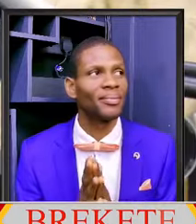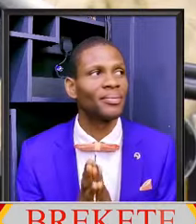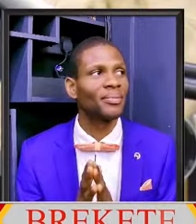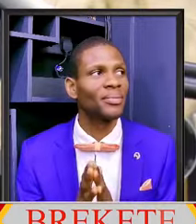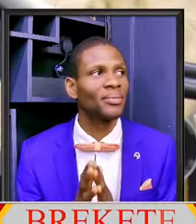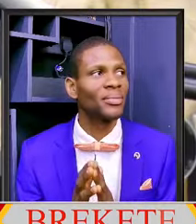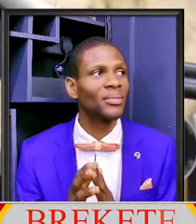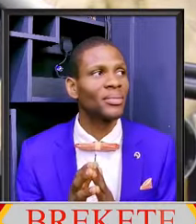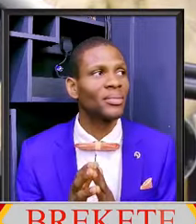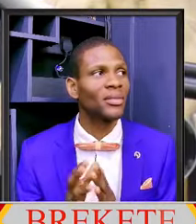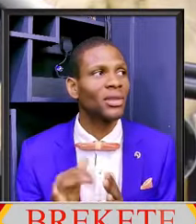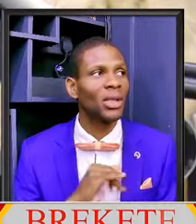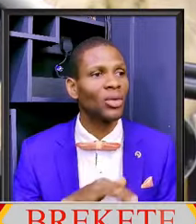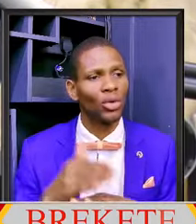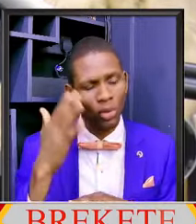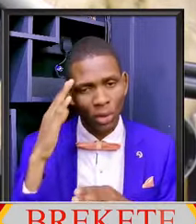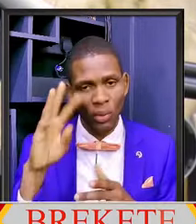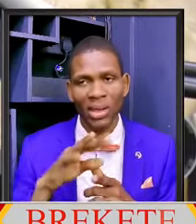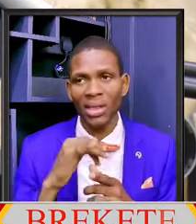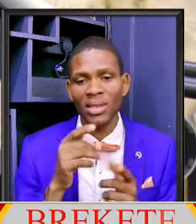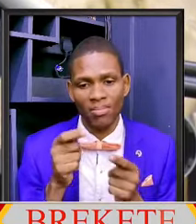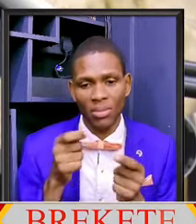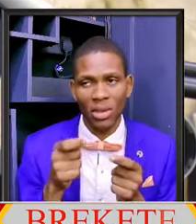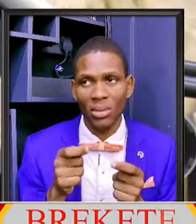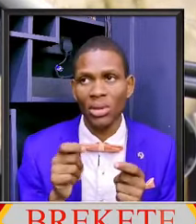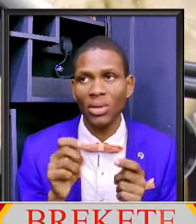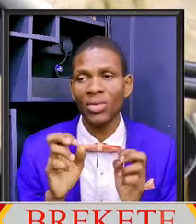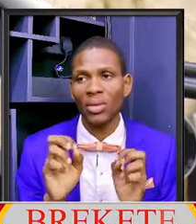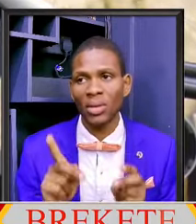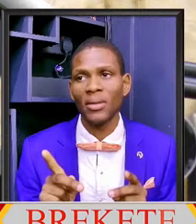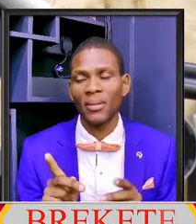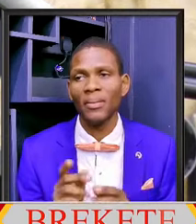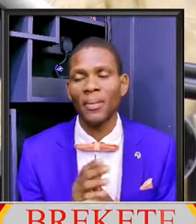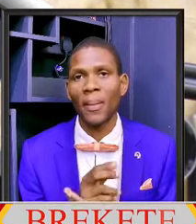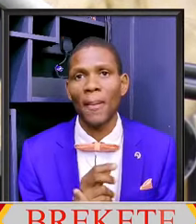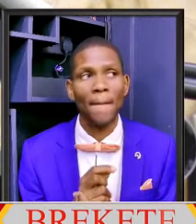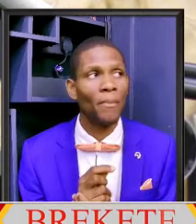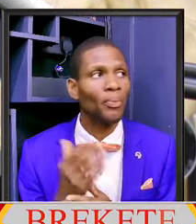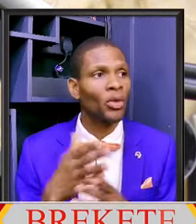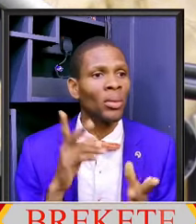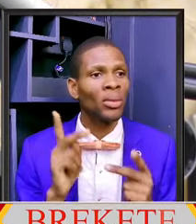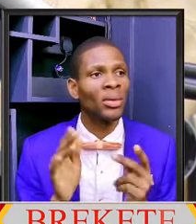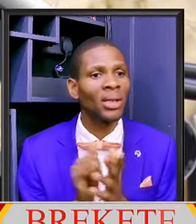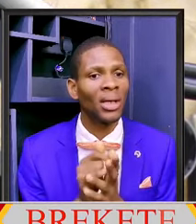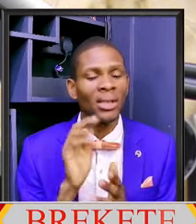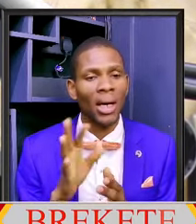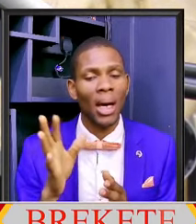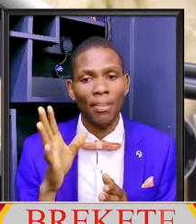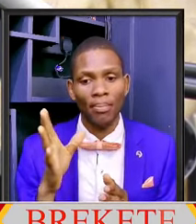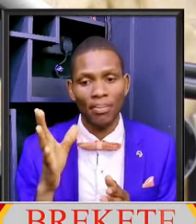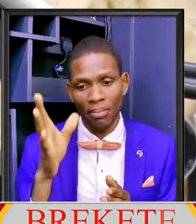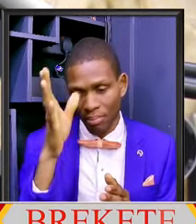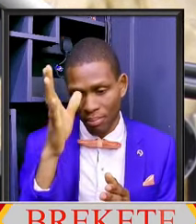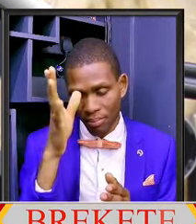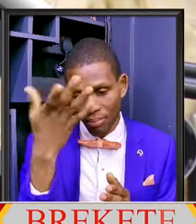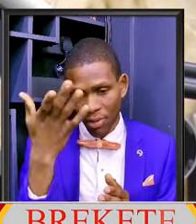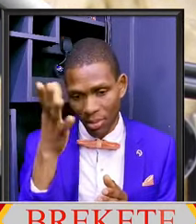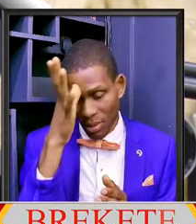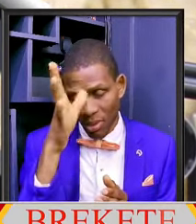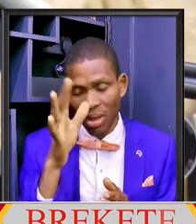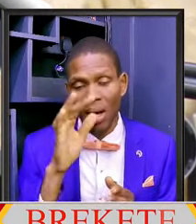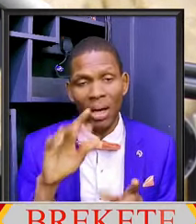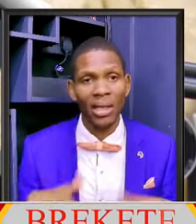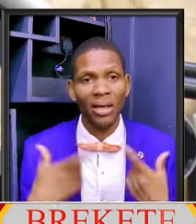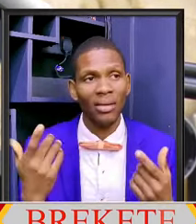Thank you, I don't know whether he did manageably okay. Yes, sir. Some people wait their papa, they are alive, sir. In